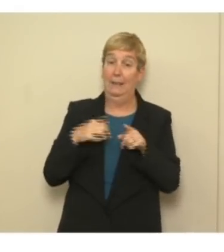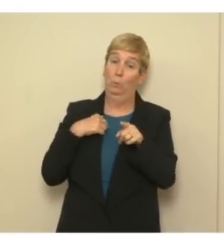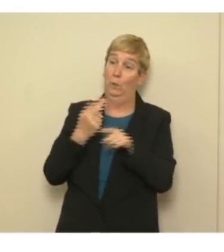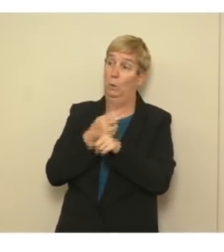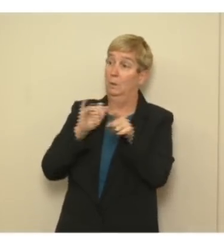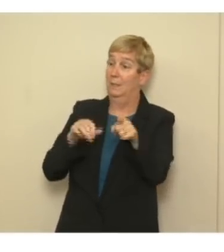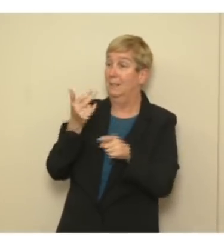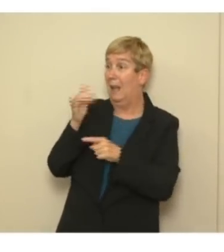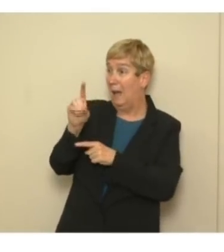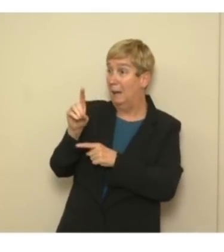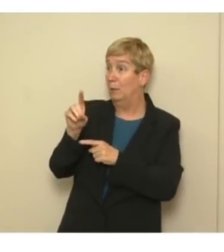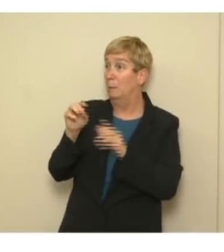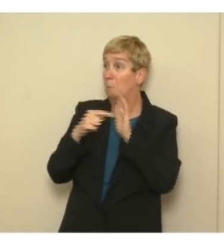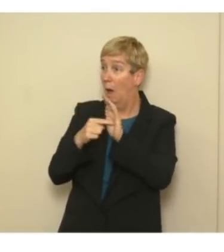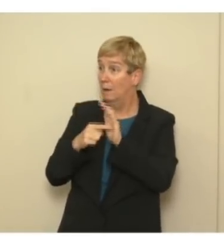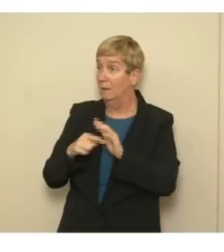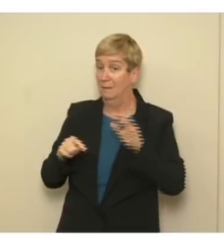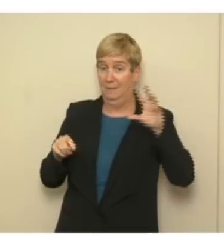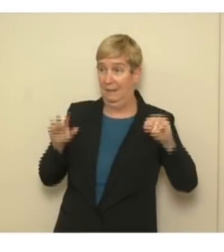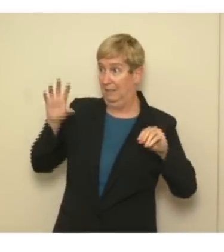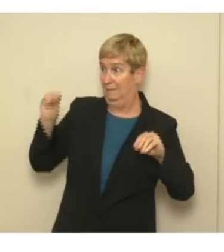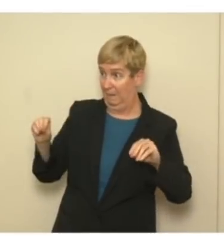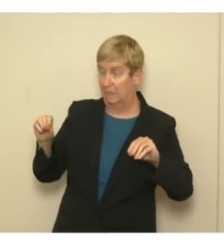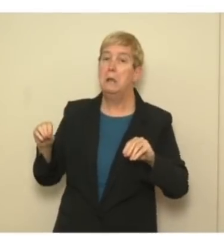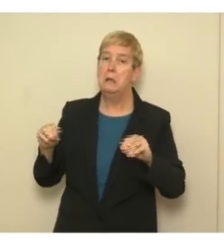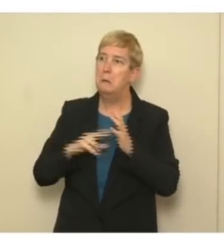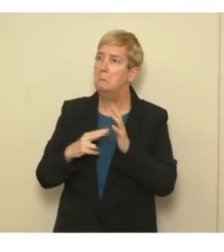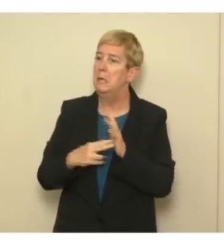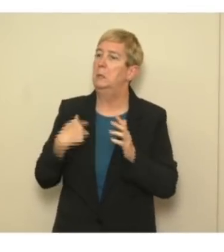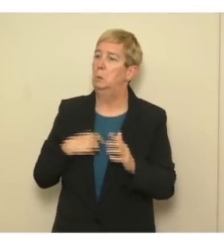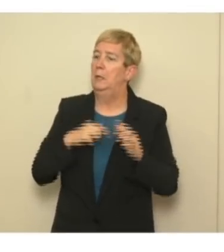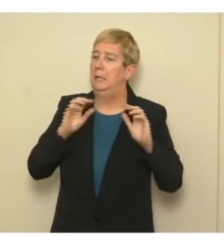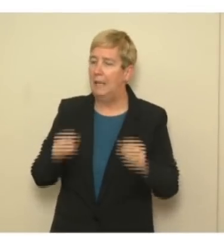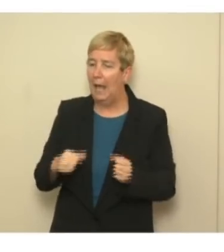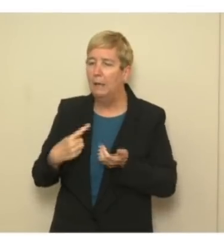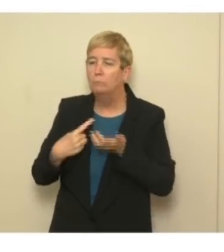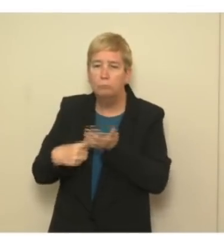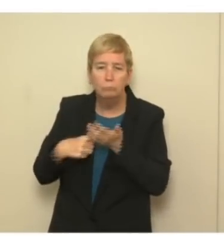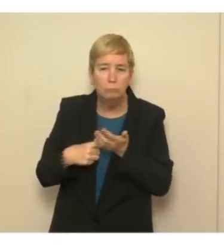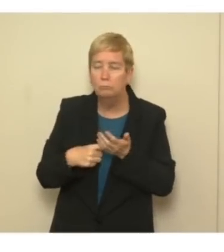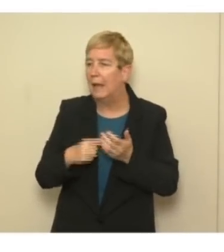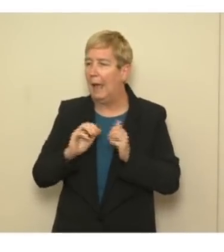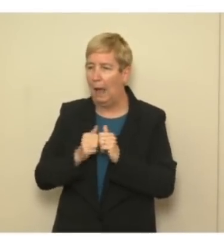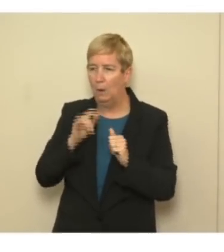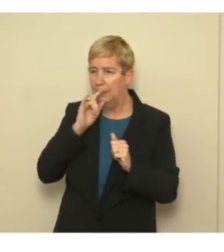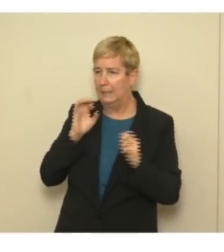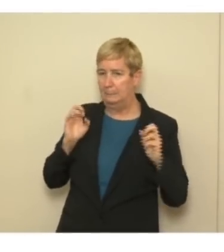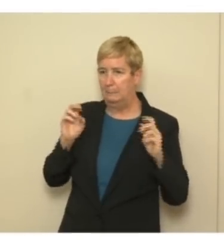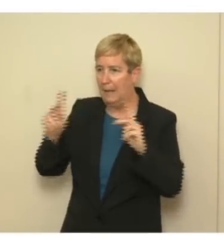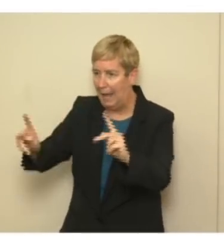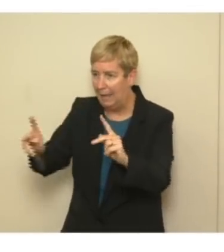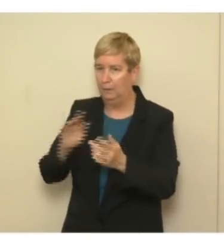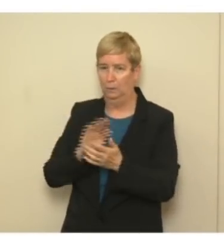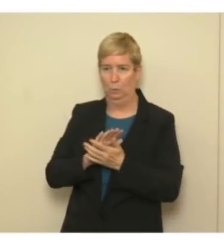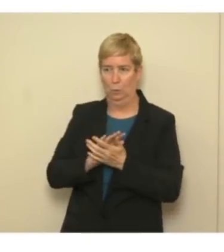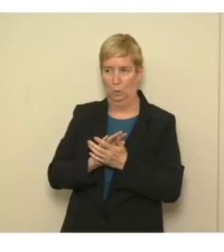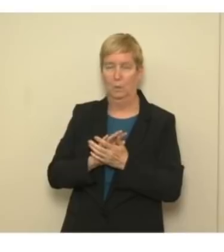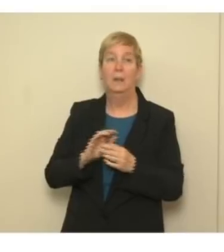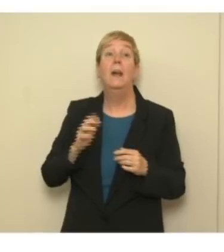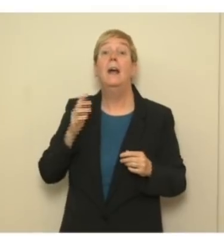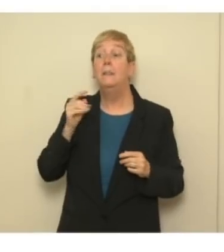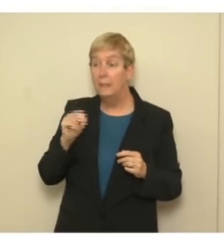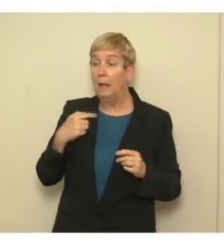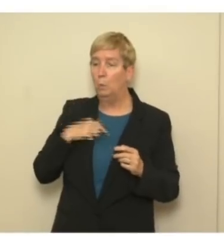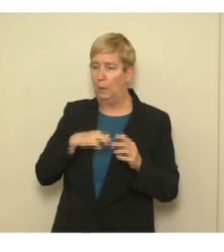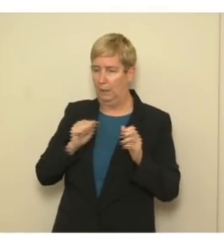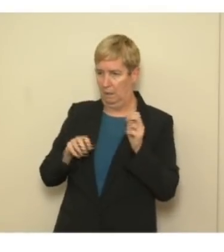us the opportunity to do is it gives us, first of all, is to have the discussion, to get our students back into the school setting, and to make sure that we can